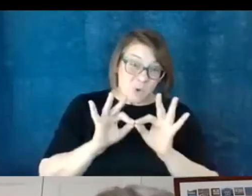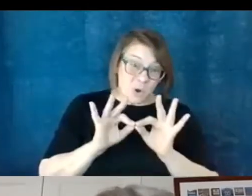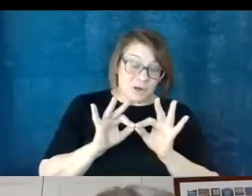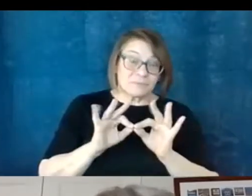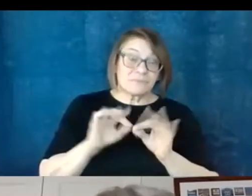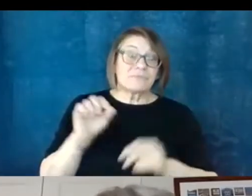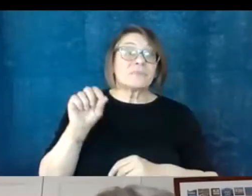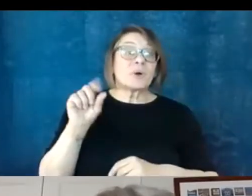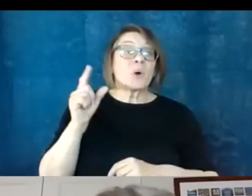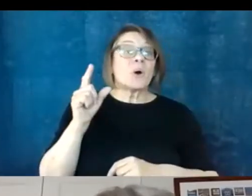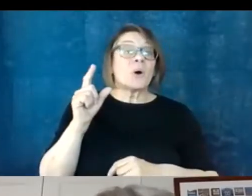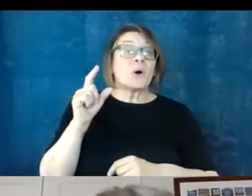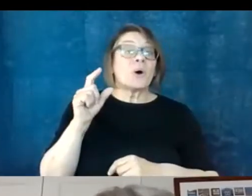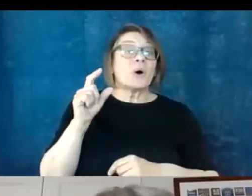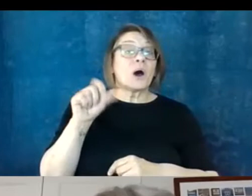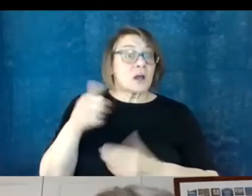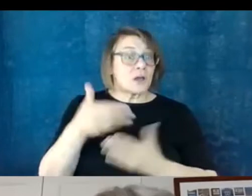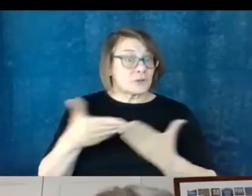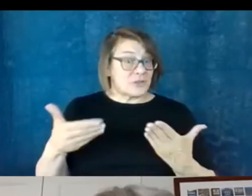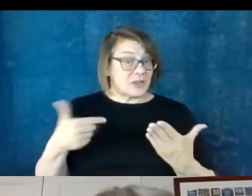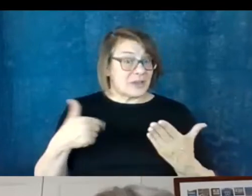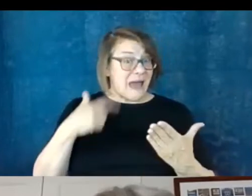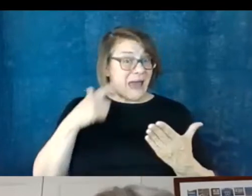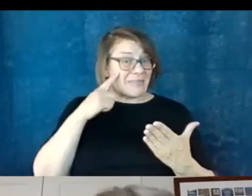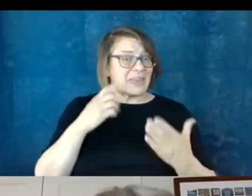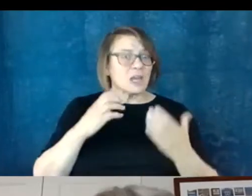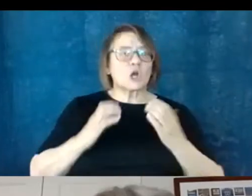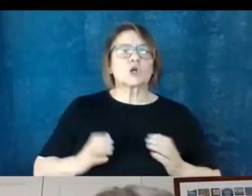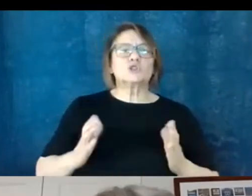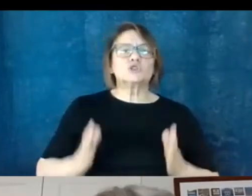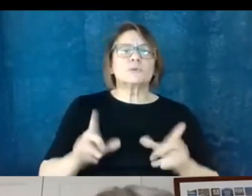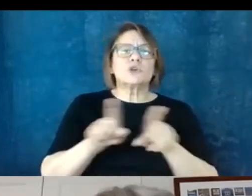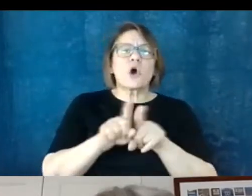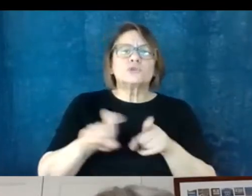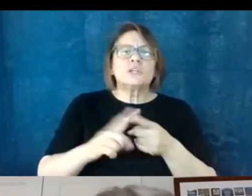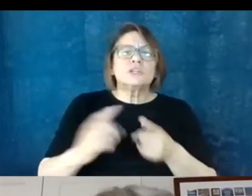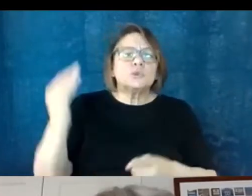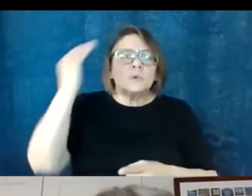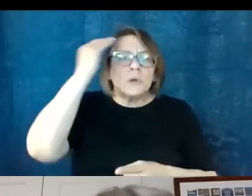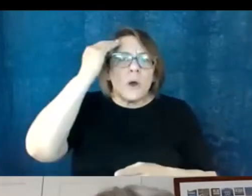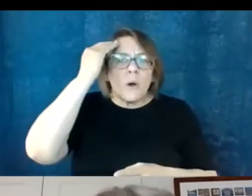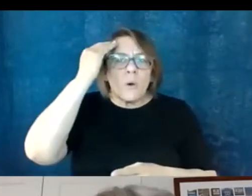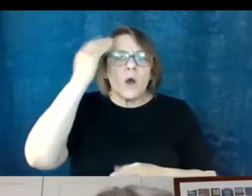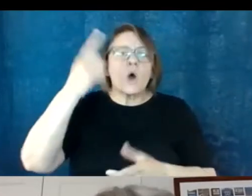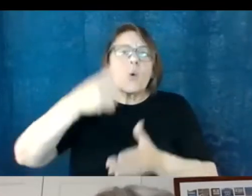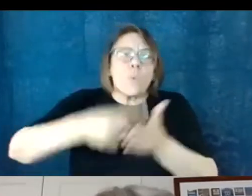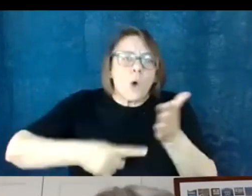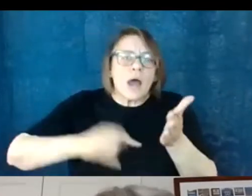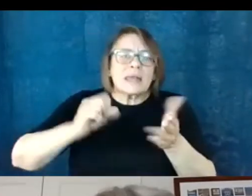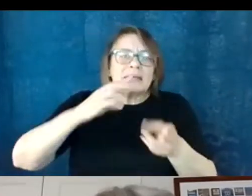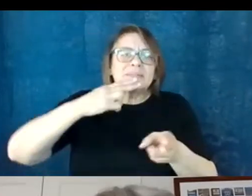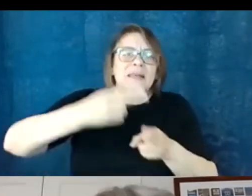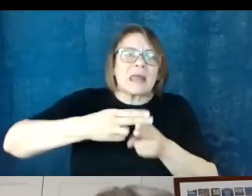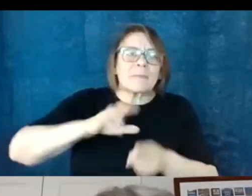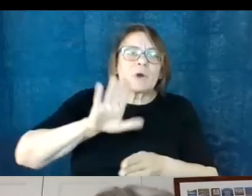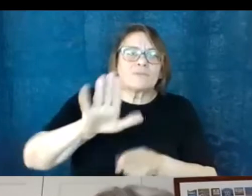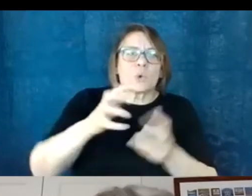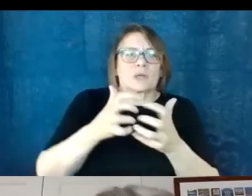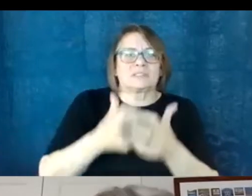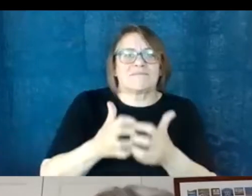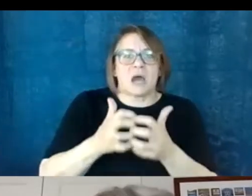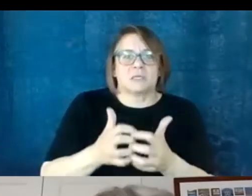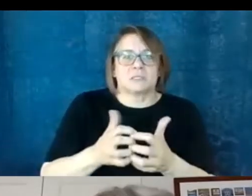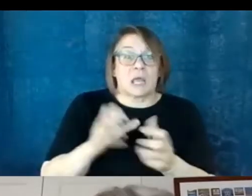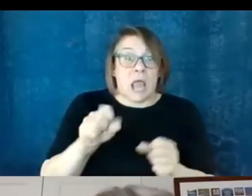other thing, I feel like consumers also need to know, what is the name of your device? Can